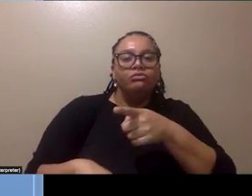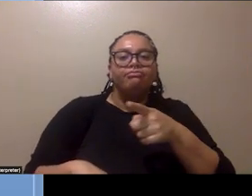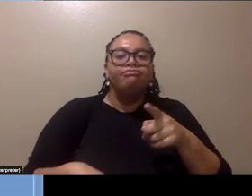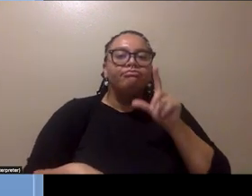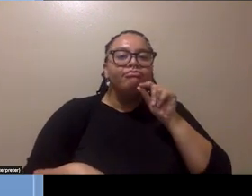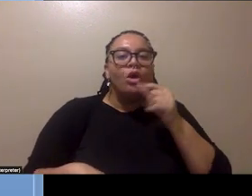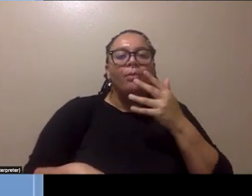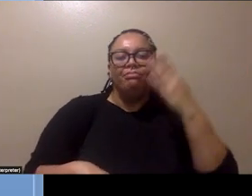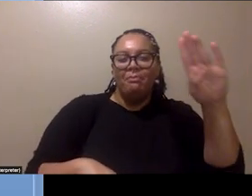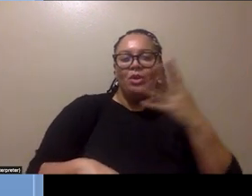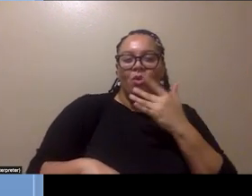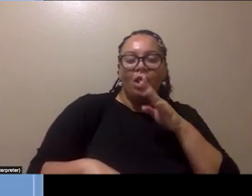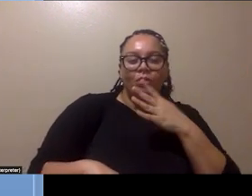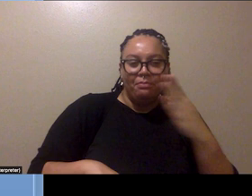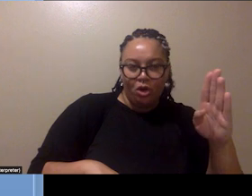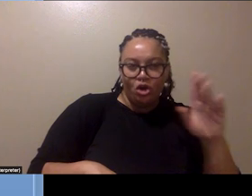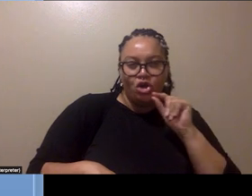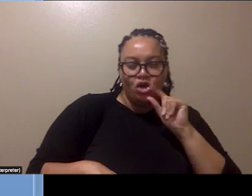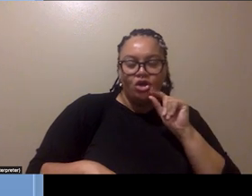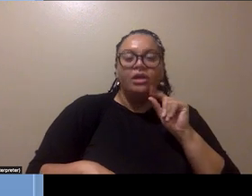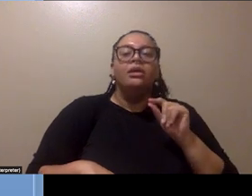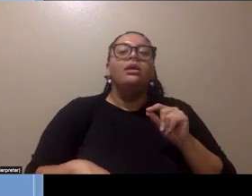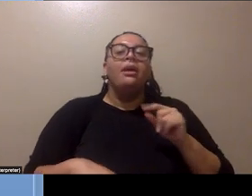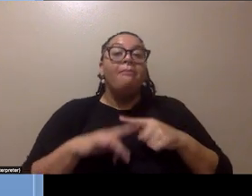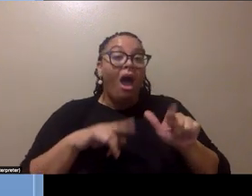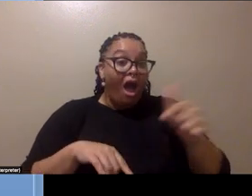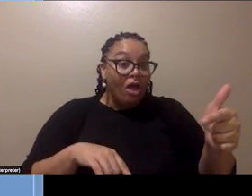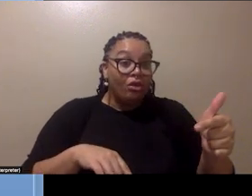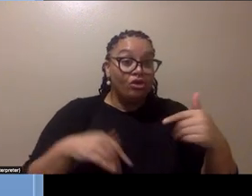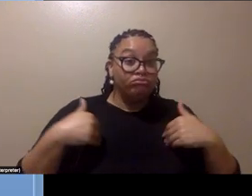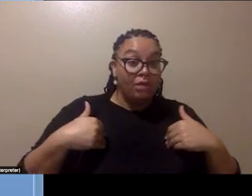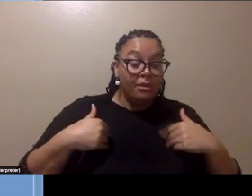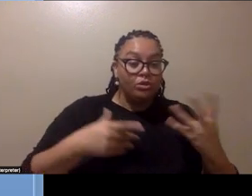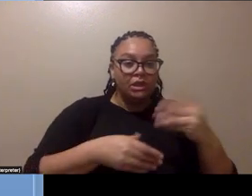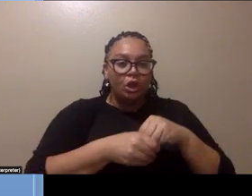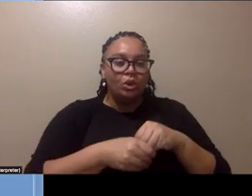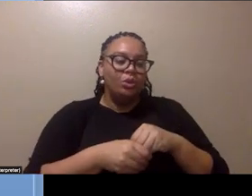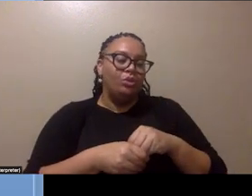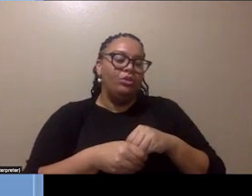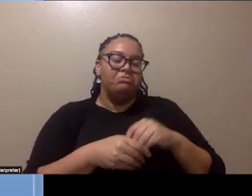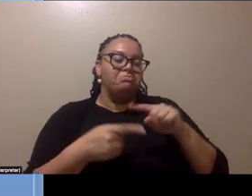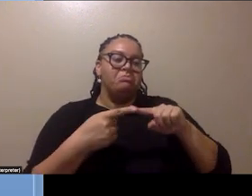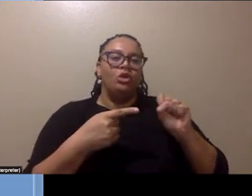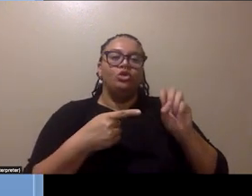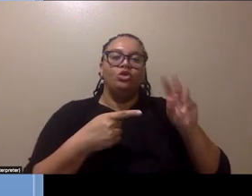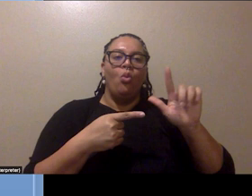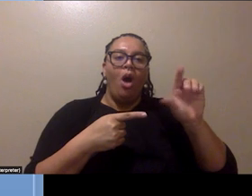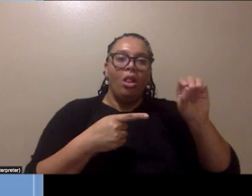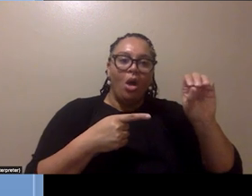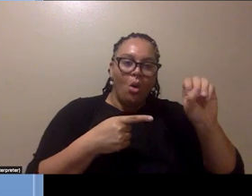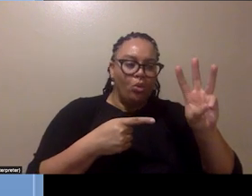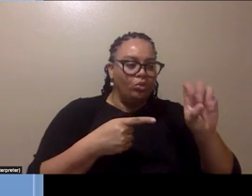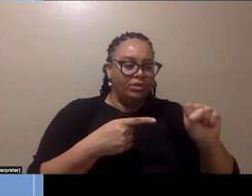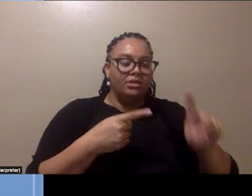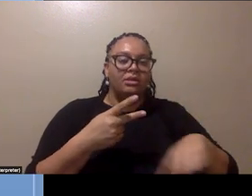purple martin, who's much more easily seen. But other species in this group include violet